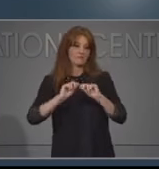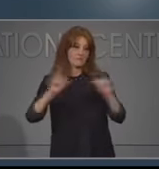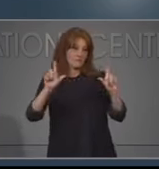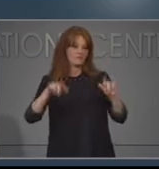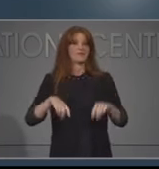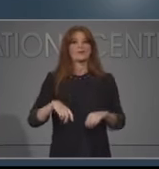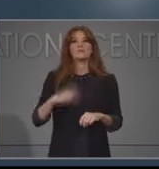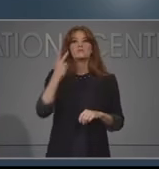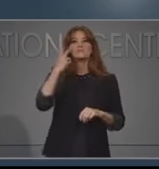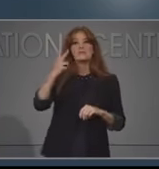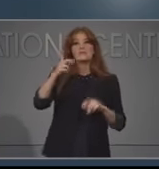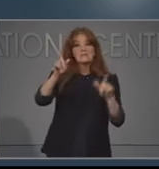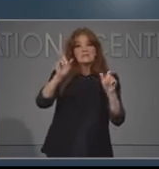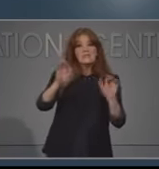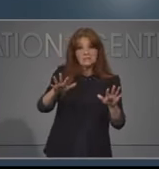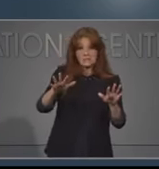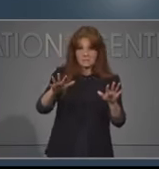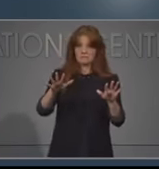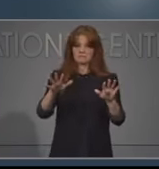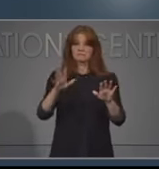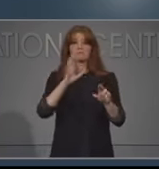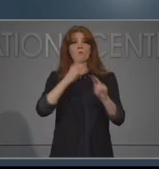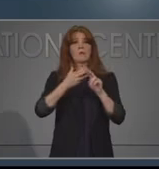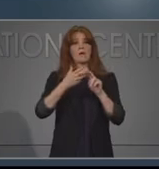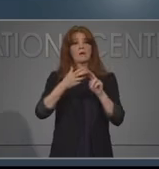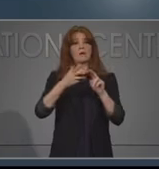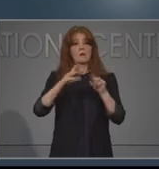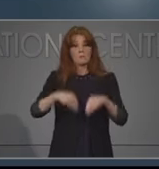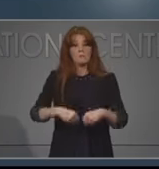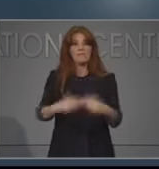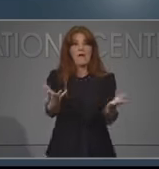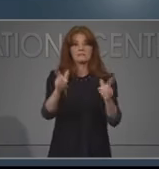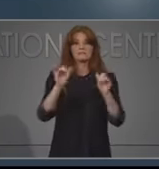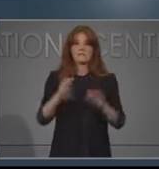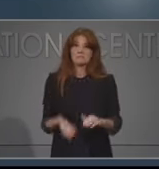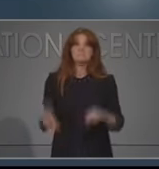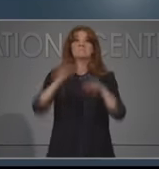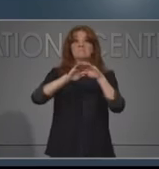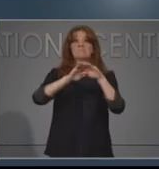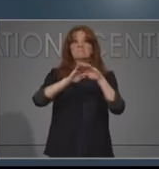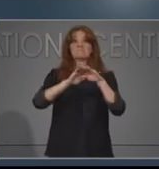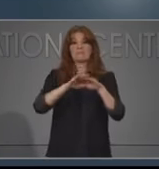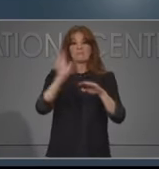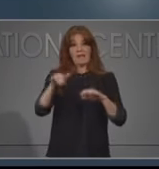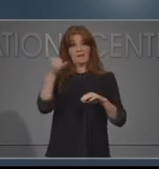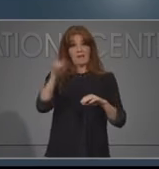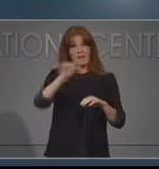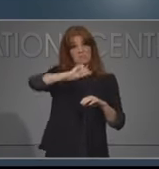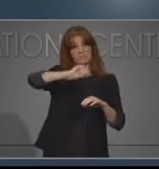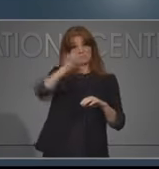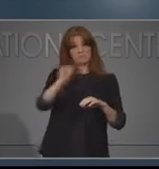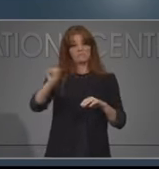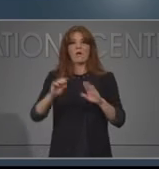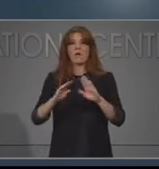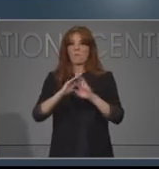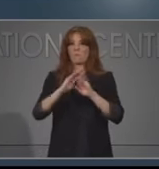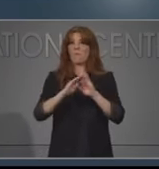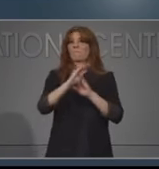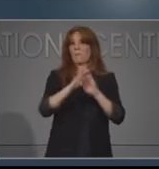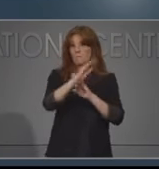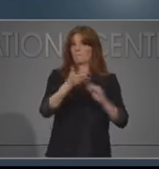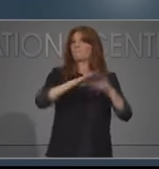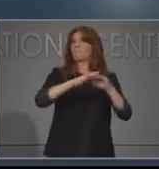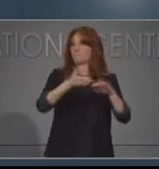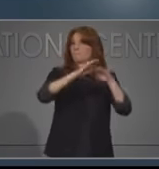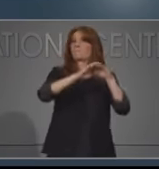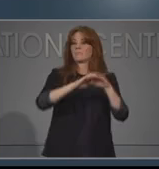our testing. Again, we keep talking about our testing is increasing, and if you look at this yellow line, you can see that continues to trend up. Since